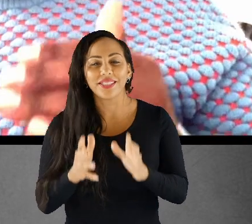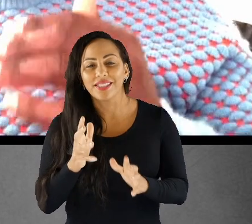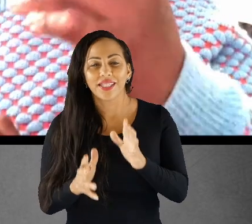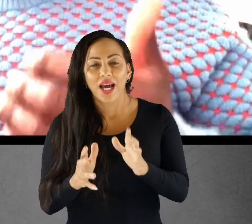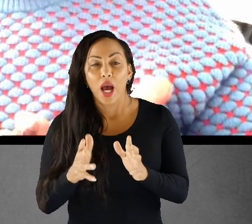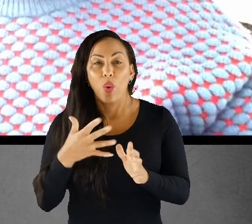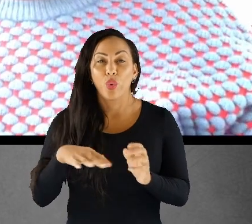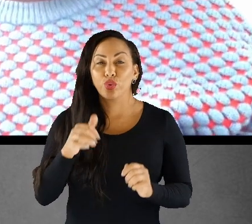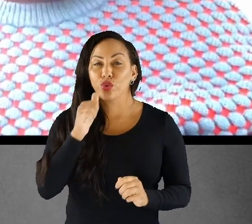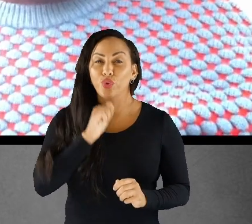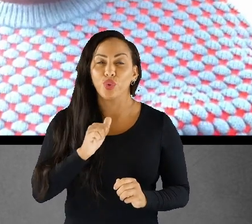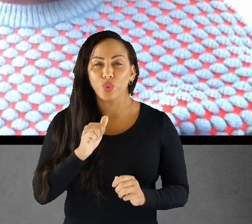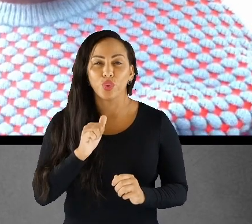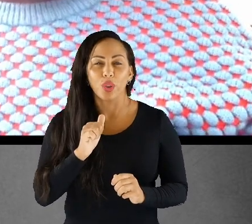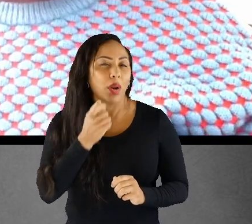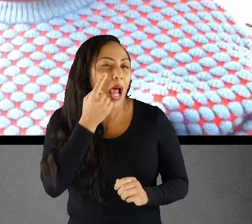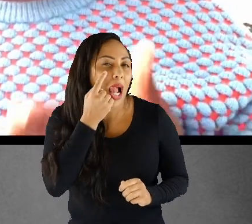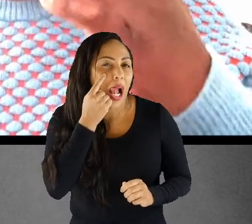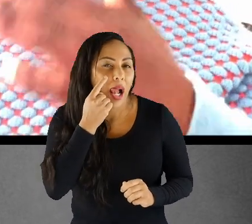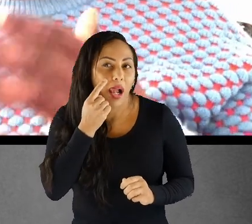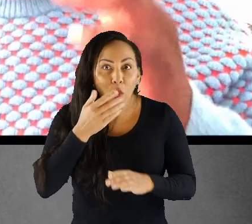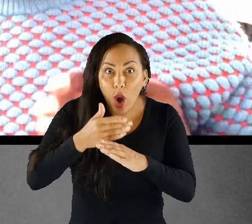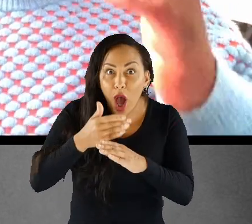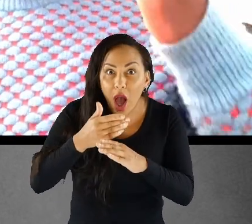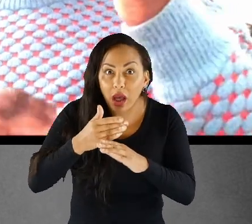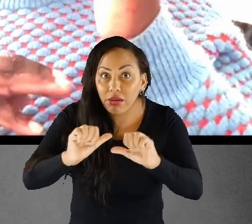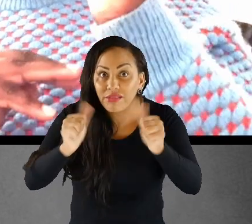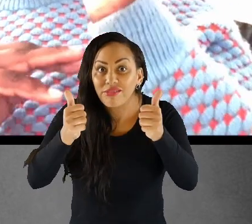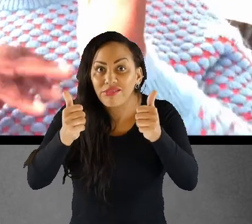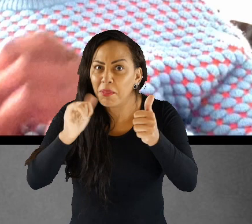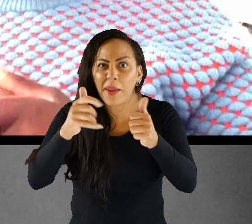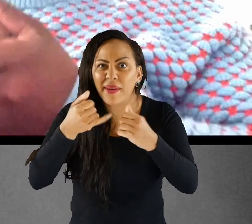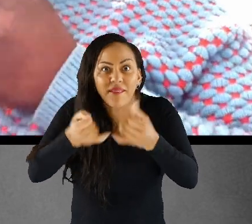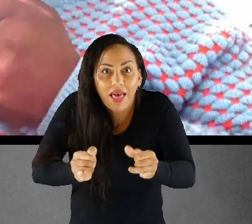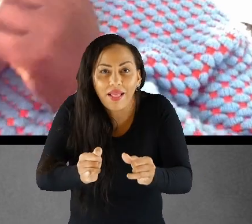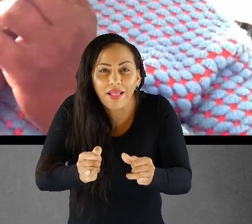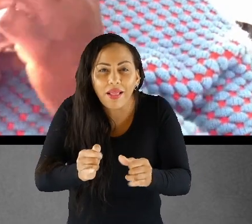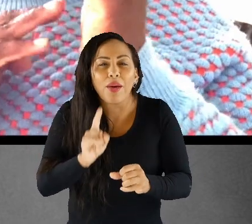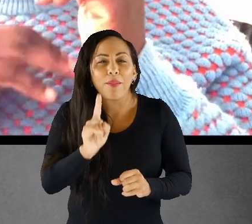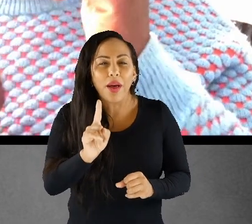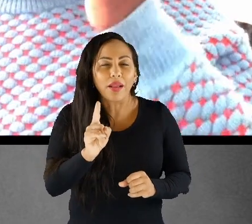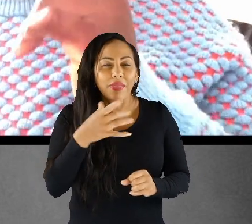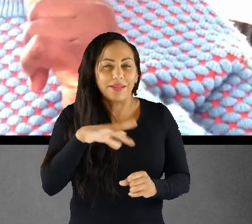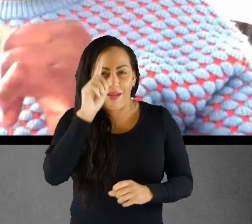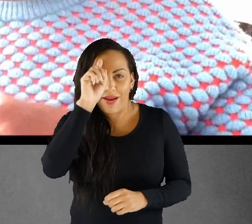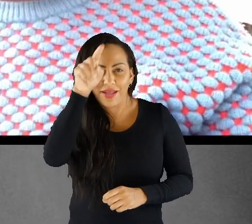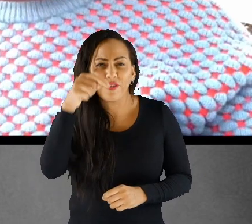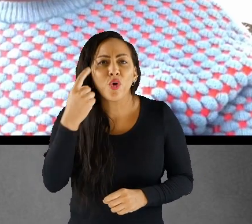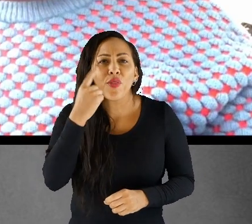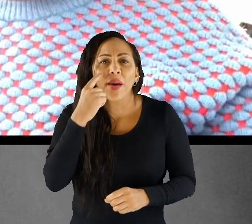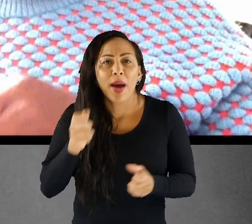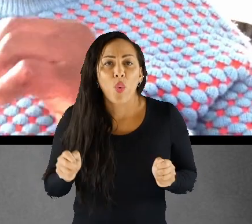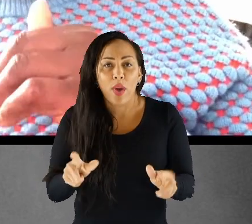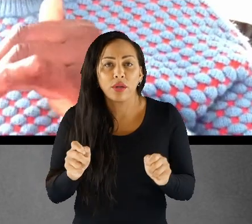to see if it works, because it might not even work, but that's the idea, is to use this, because if you think about a wheelchair, if you turn it upside down, it does look like a